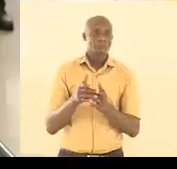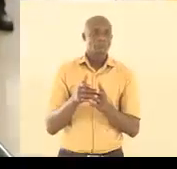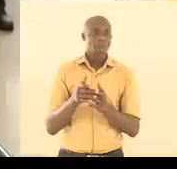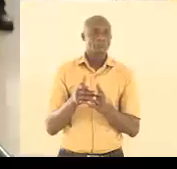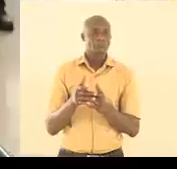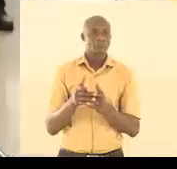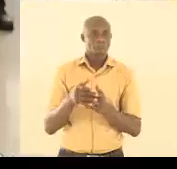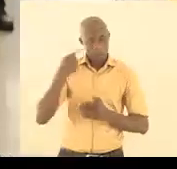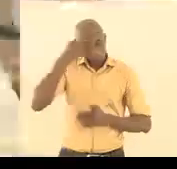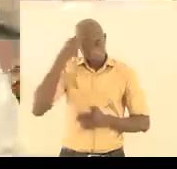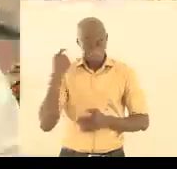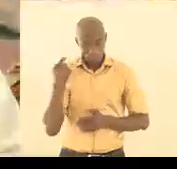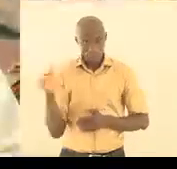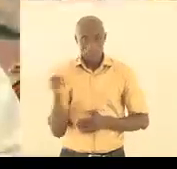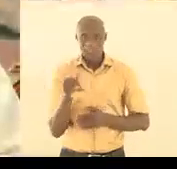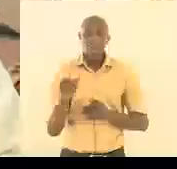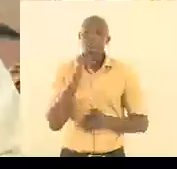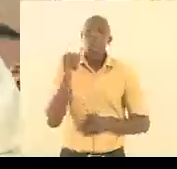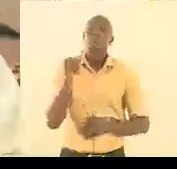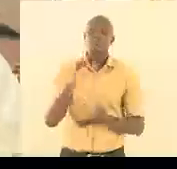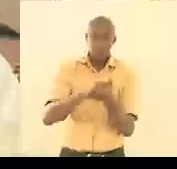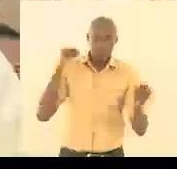scriptures.